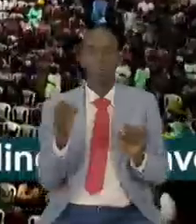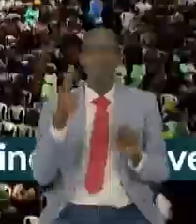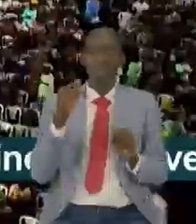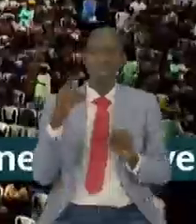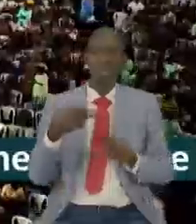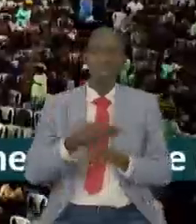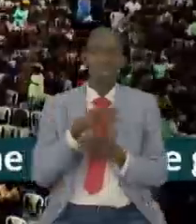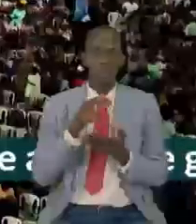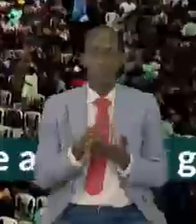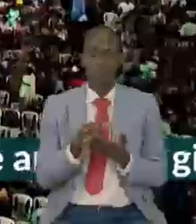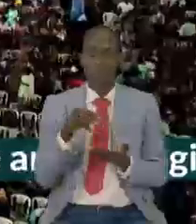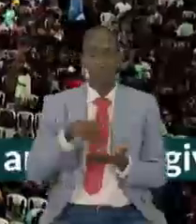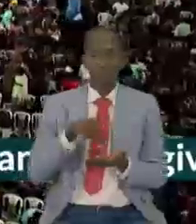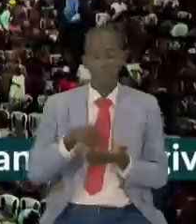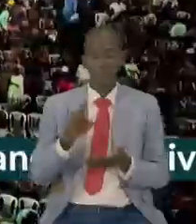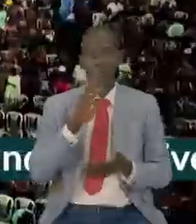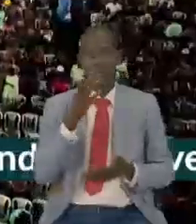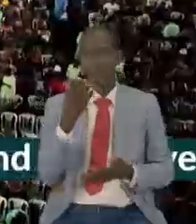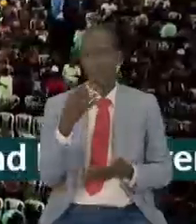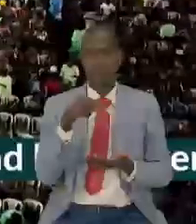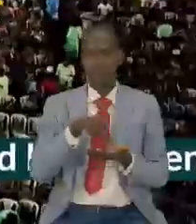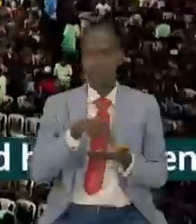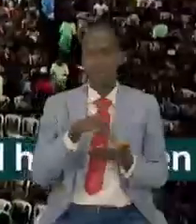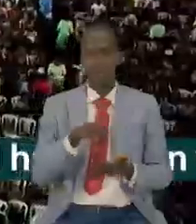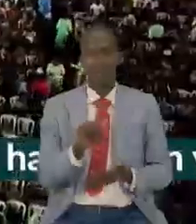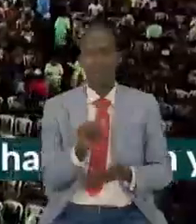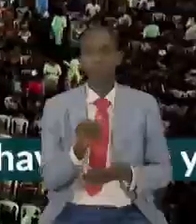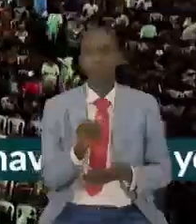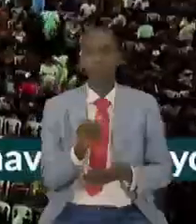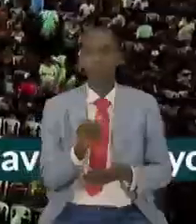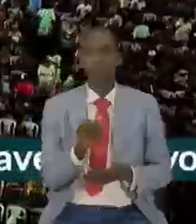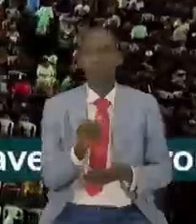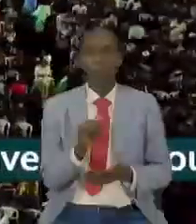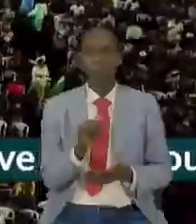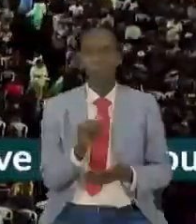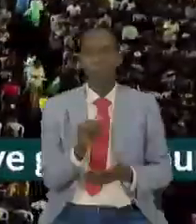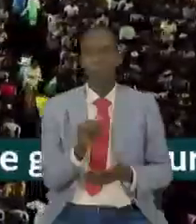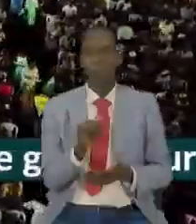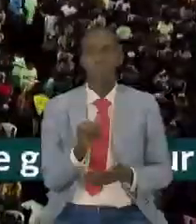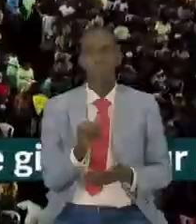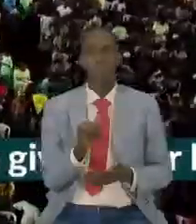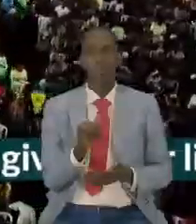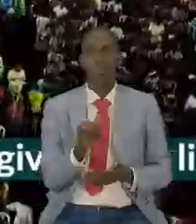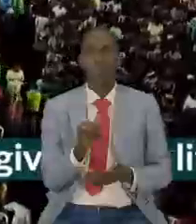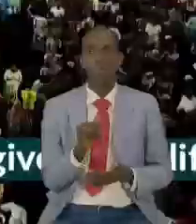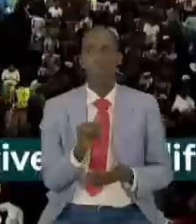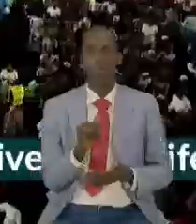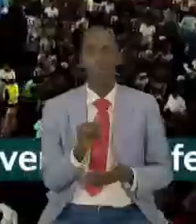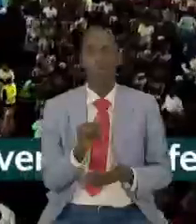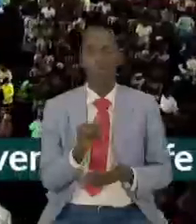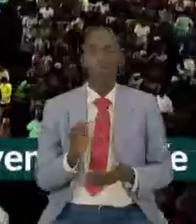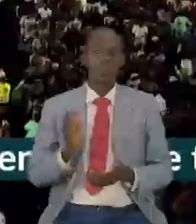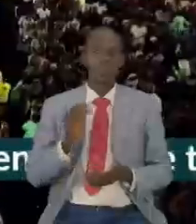standing. Our converse data collectors, could you go in now? Don't